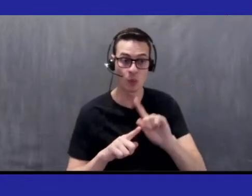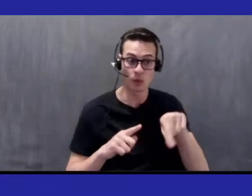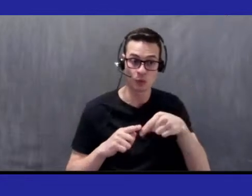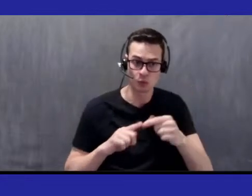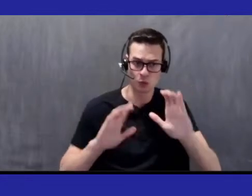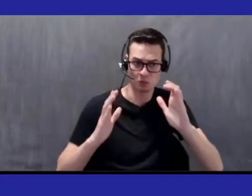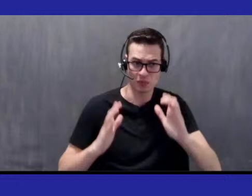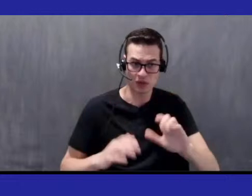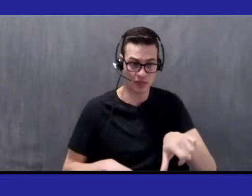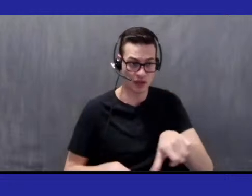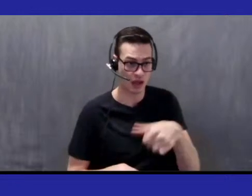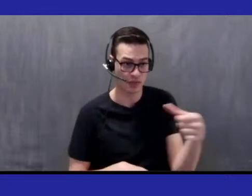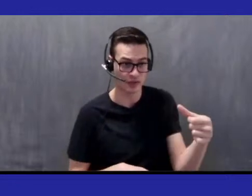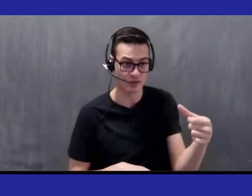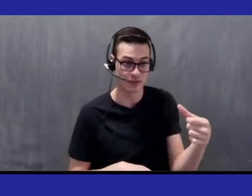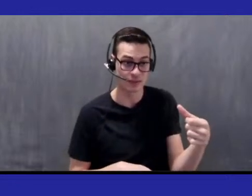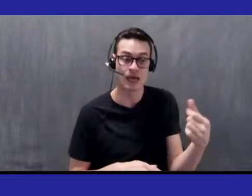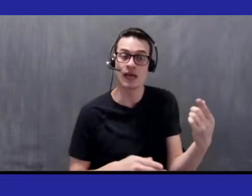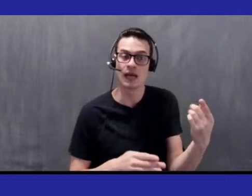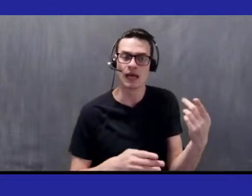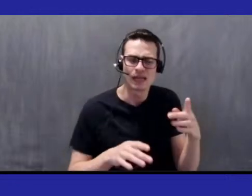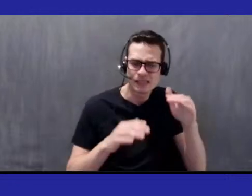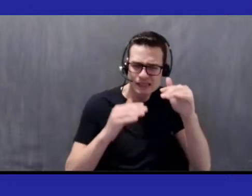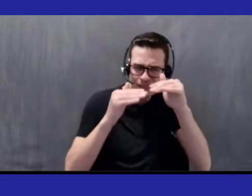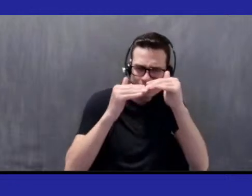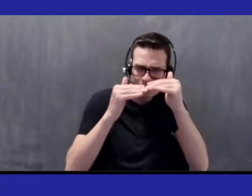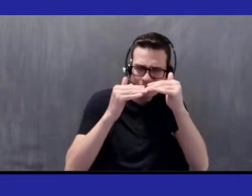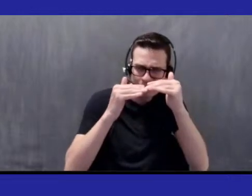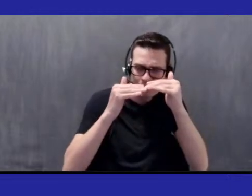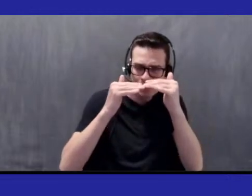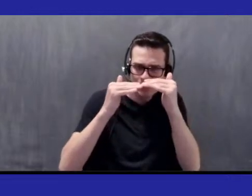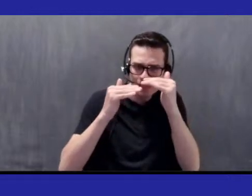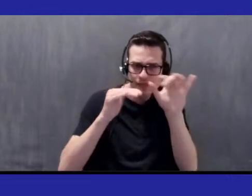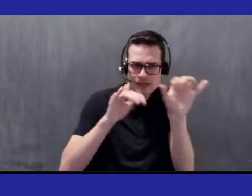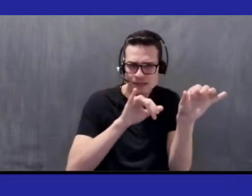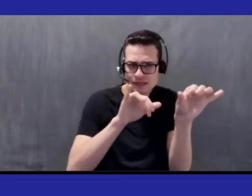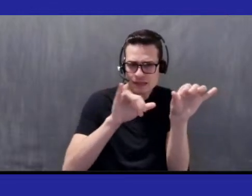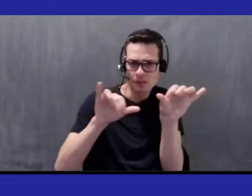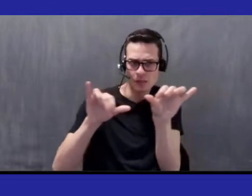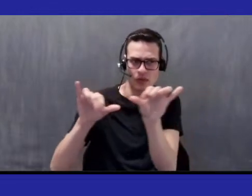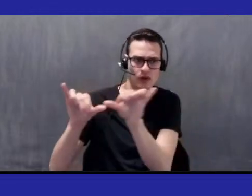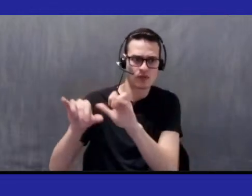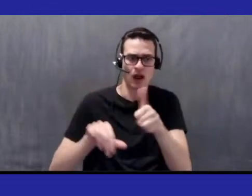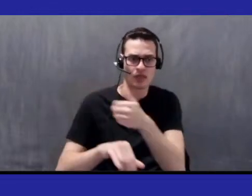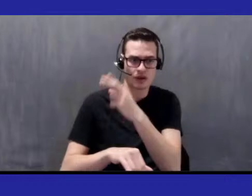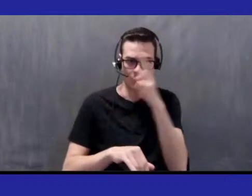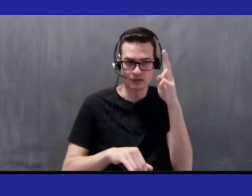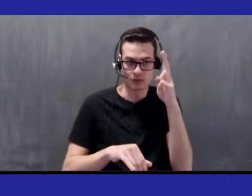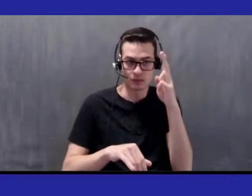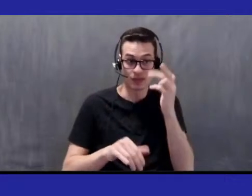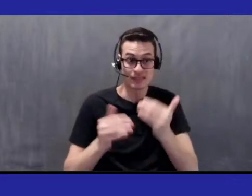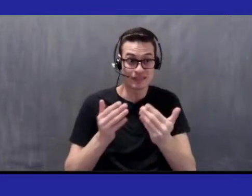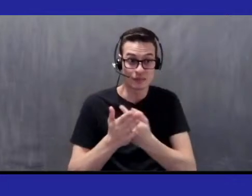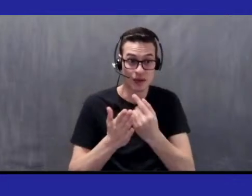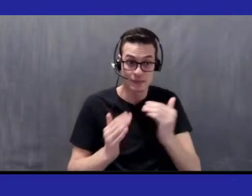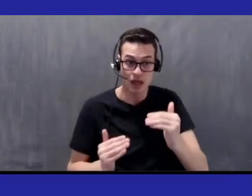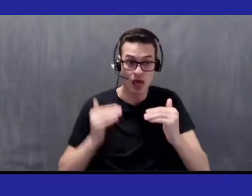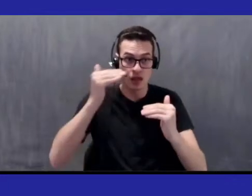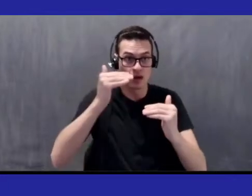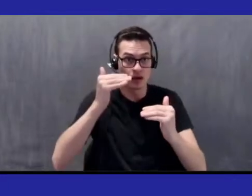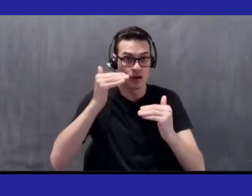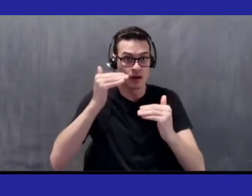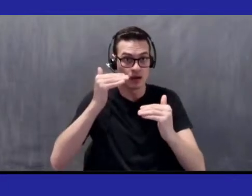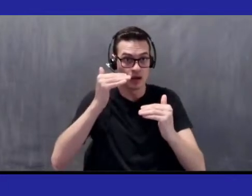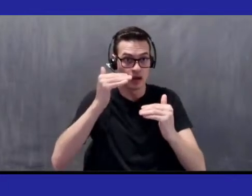par with or sometimes exceeds the number of patients attributed to that facility. So in other words, the facilities